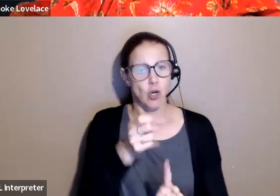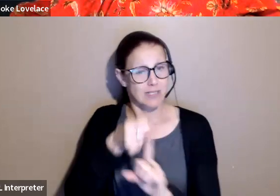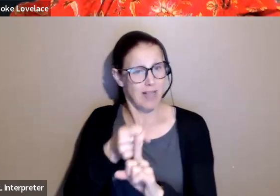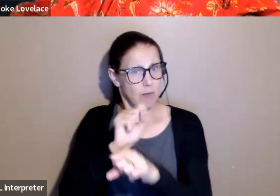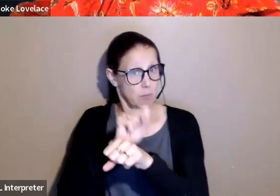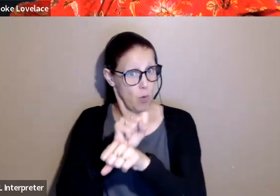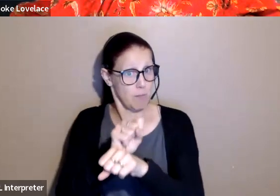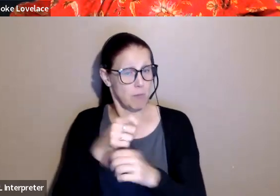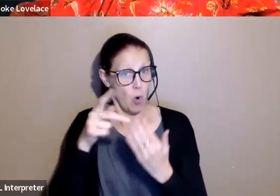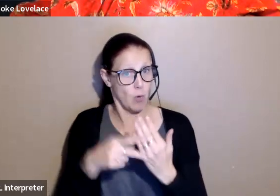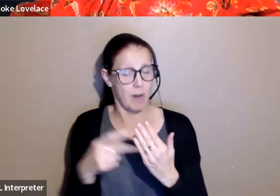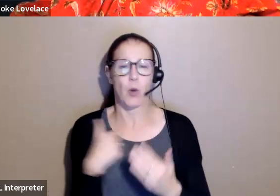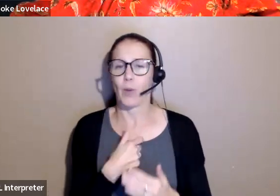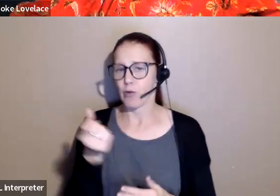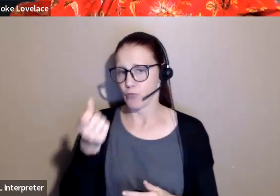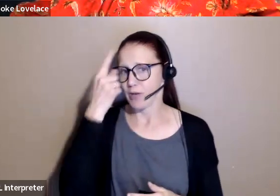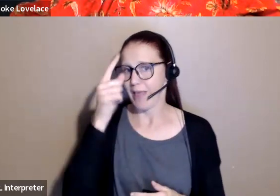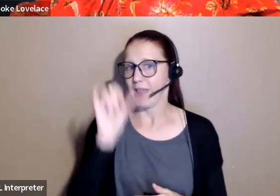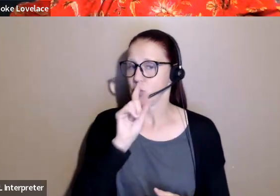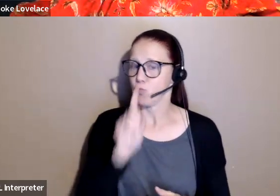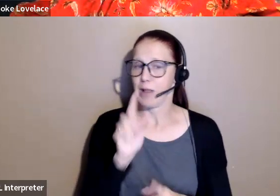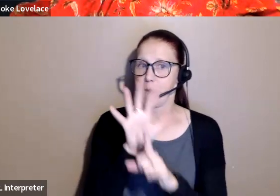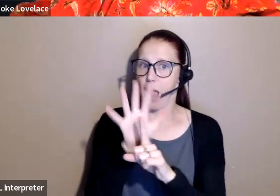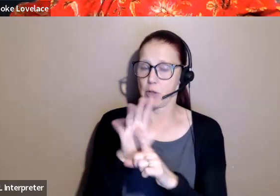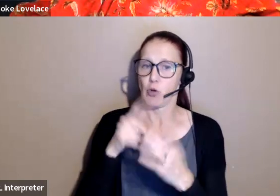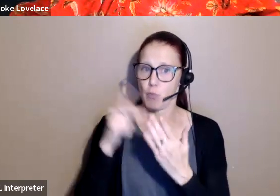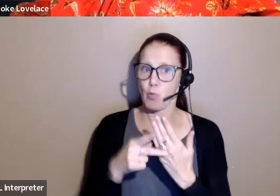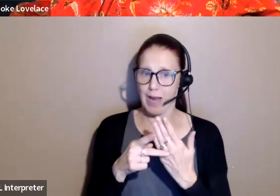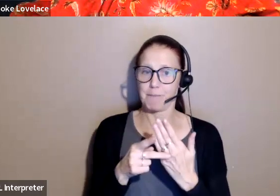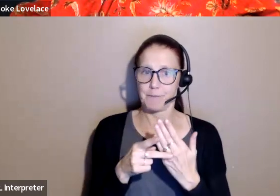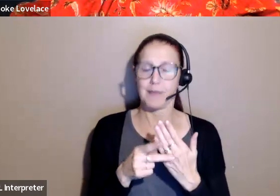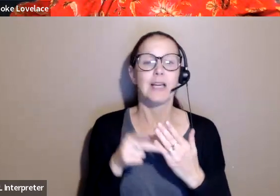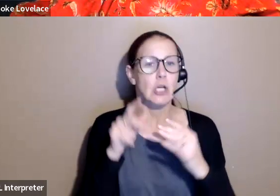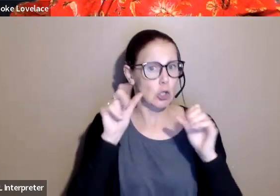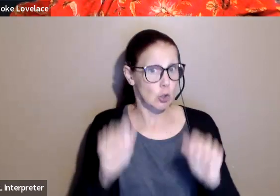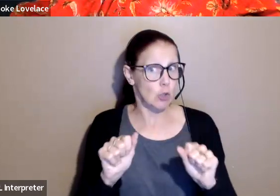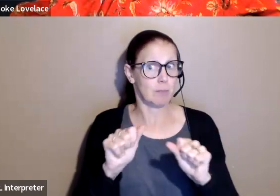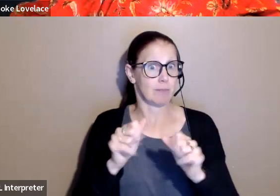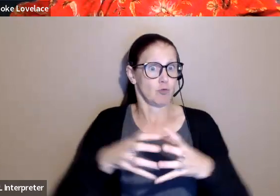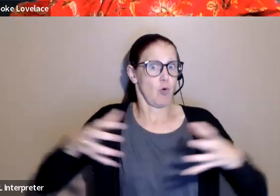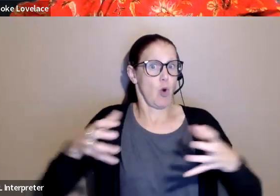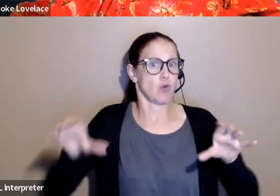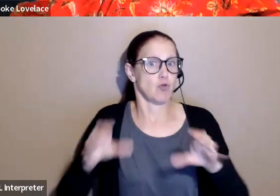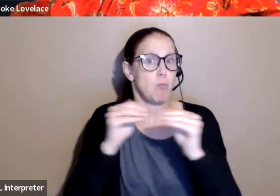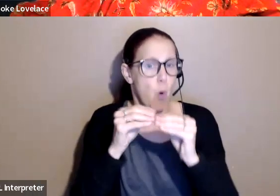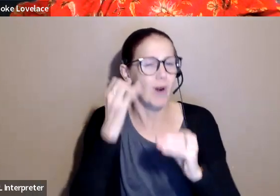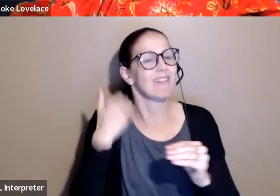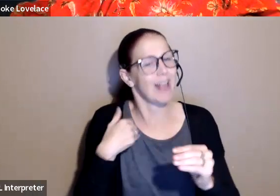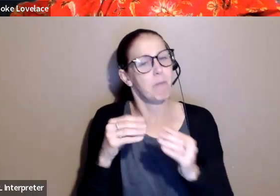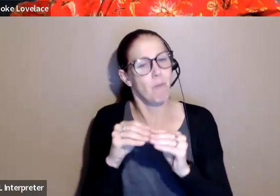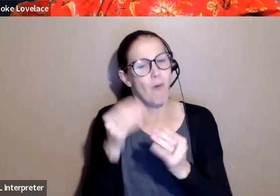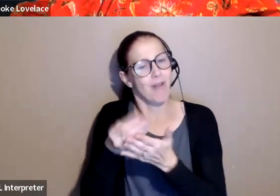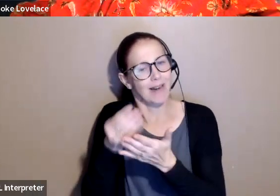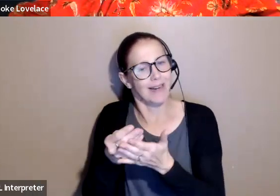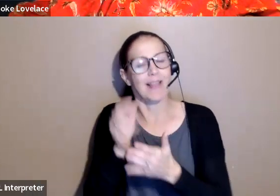which we understand to be a very popular program that could be doing more if they had more funding. And that's